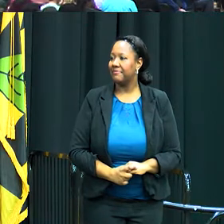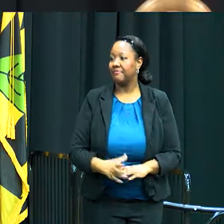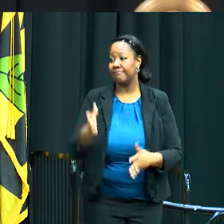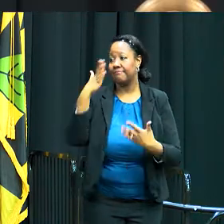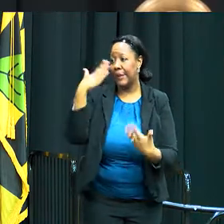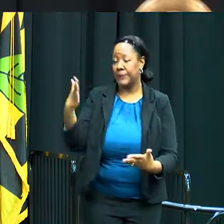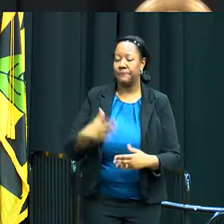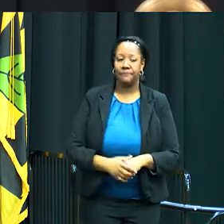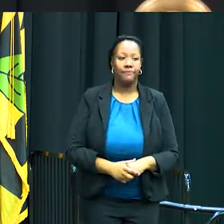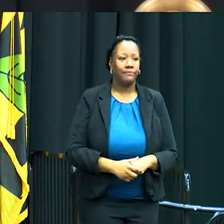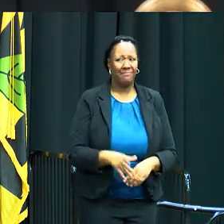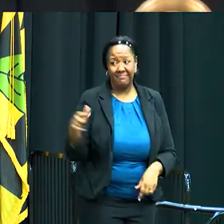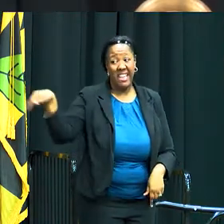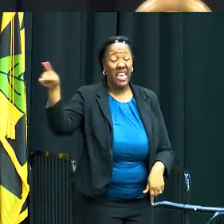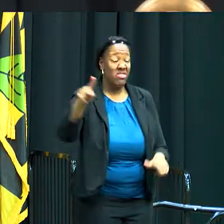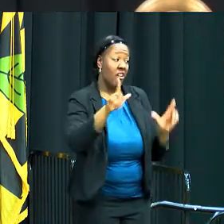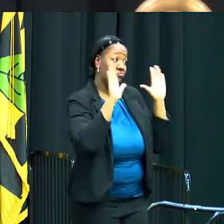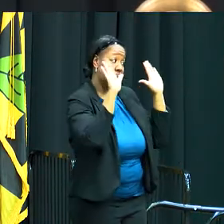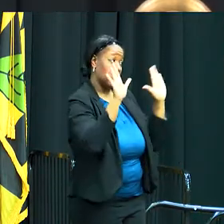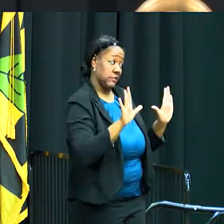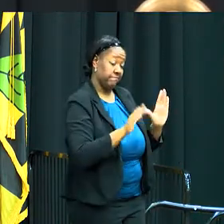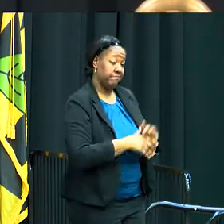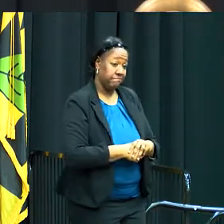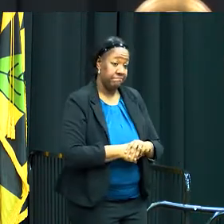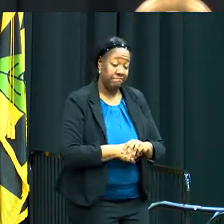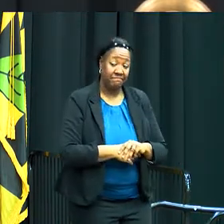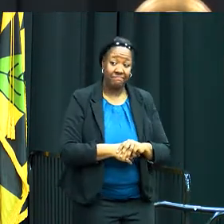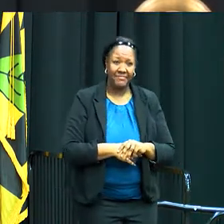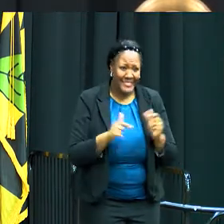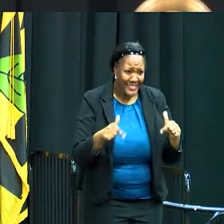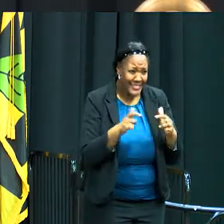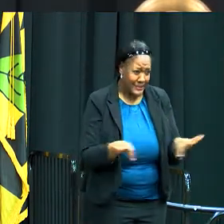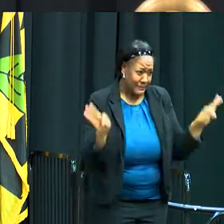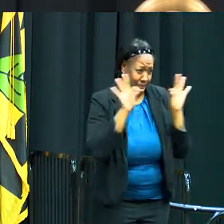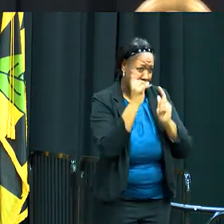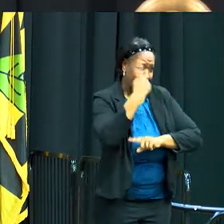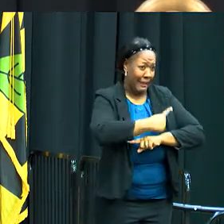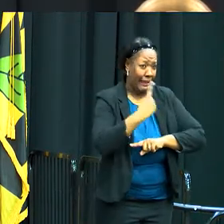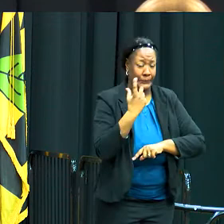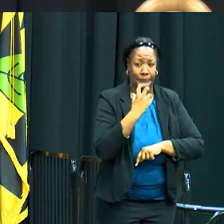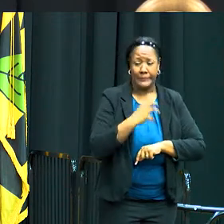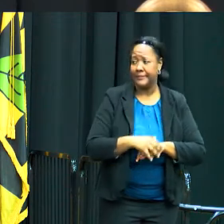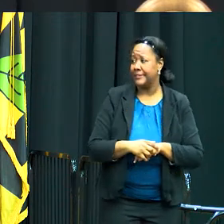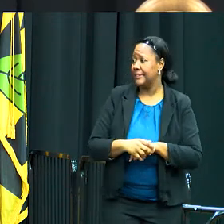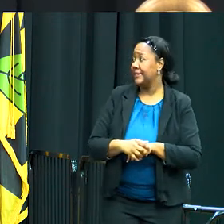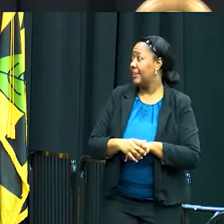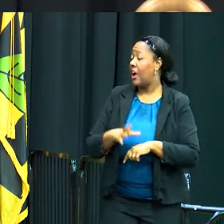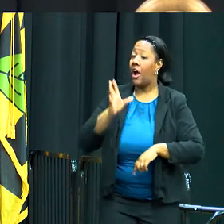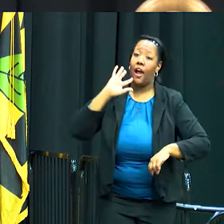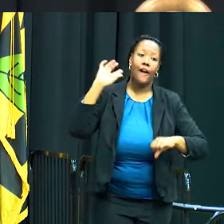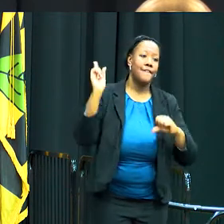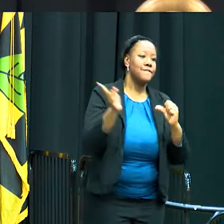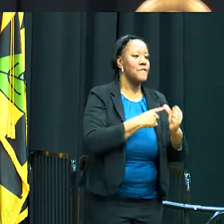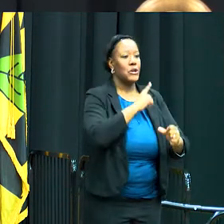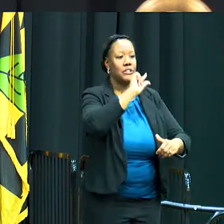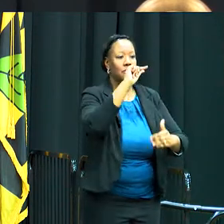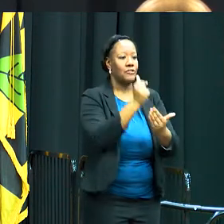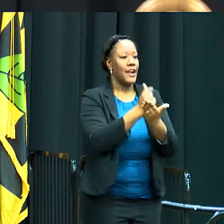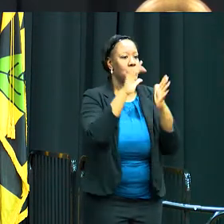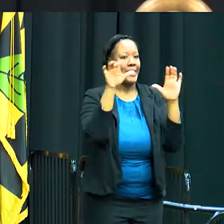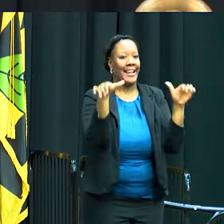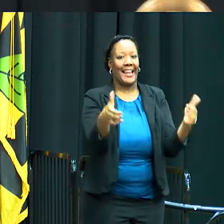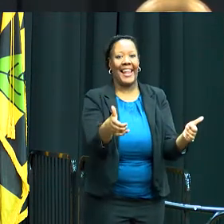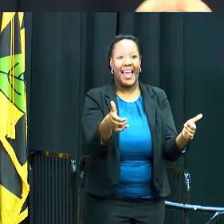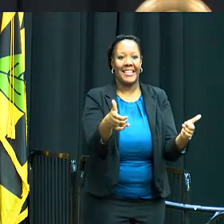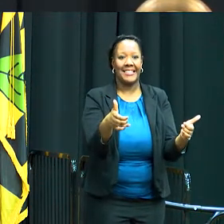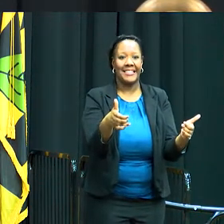Thank you. They're awesome. This is a big day. Our very first graduating class was